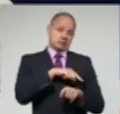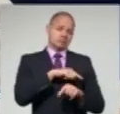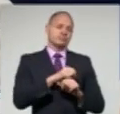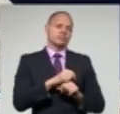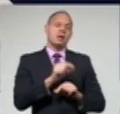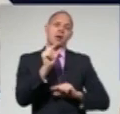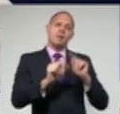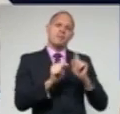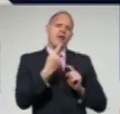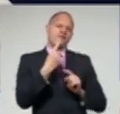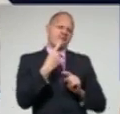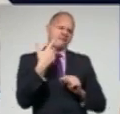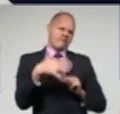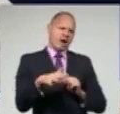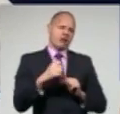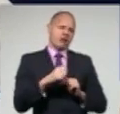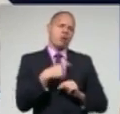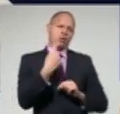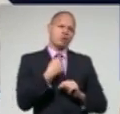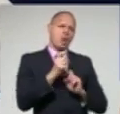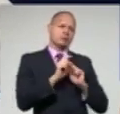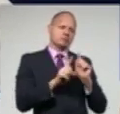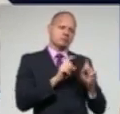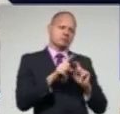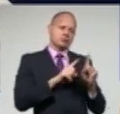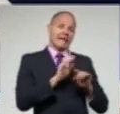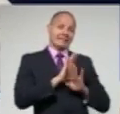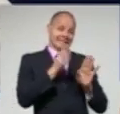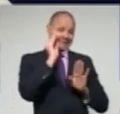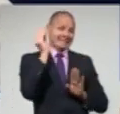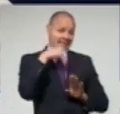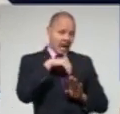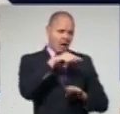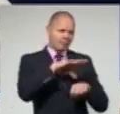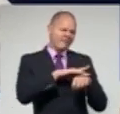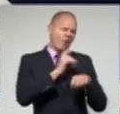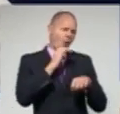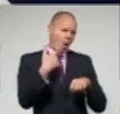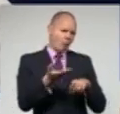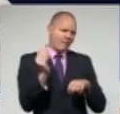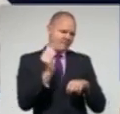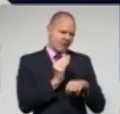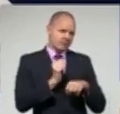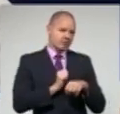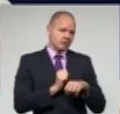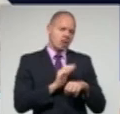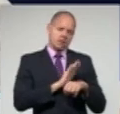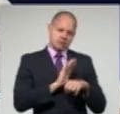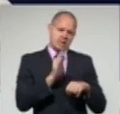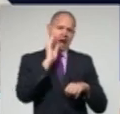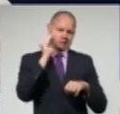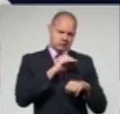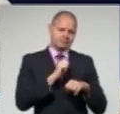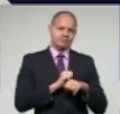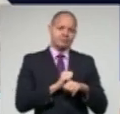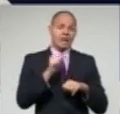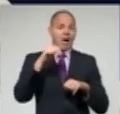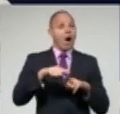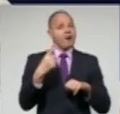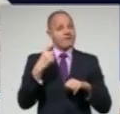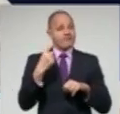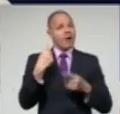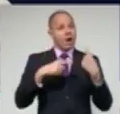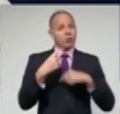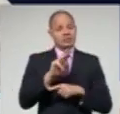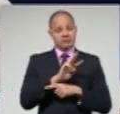virus. 20 patients are between 20 and 39 years of age, 12 between 40 and